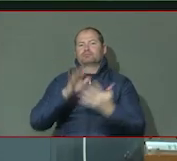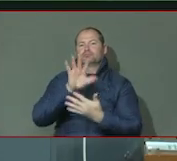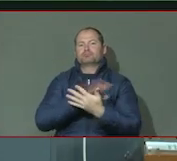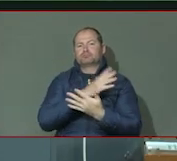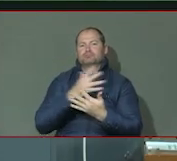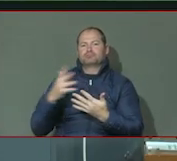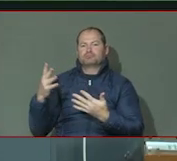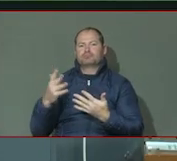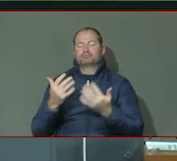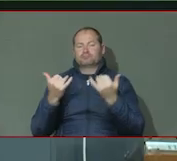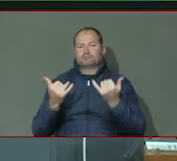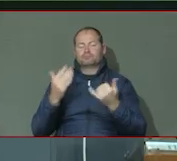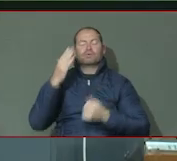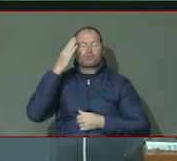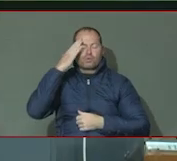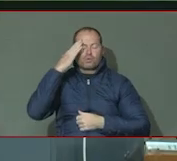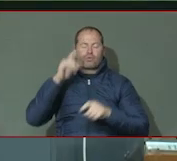on this?